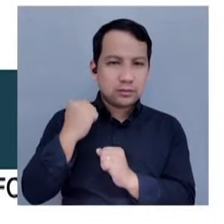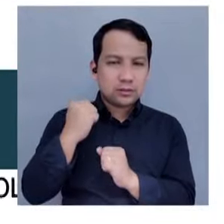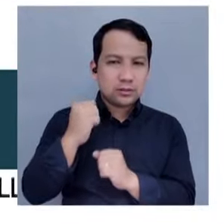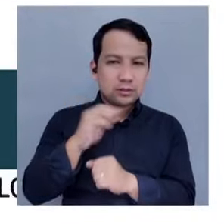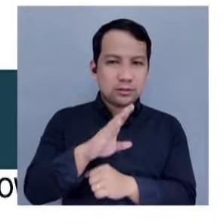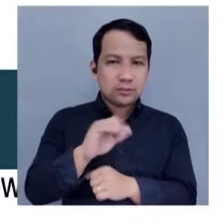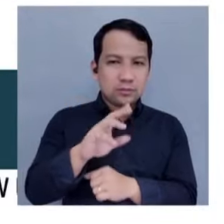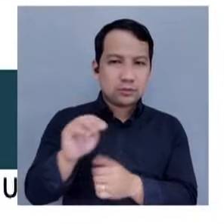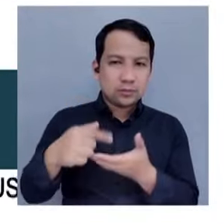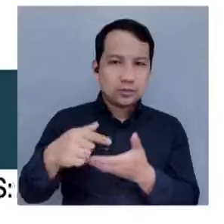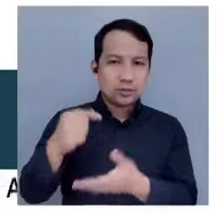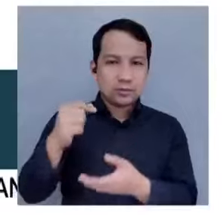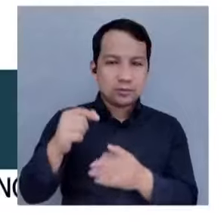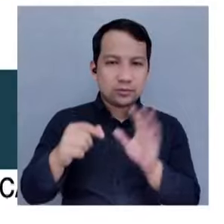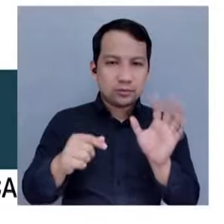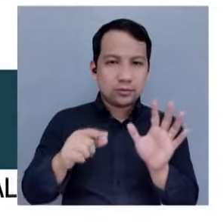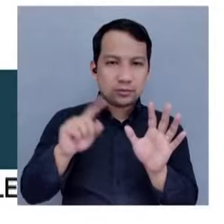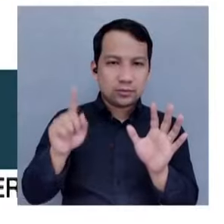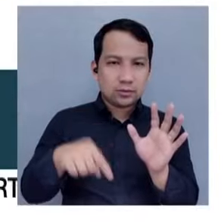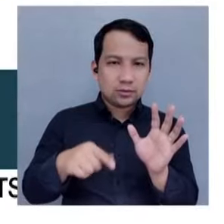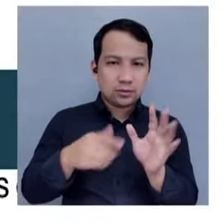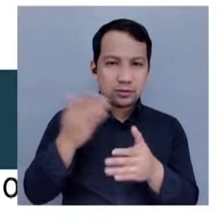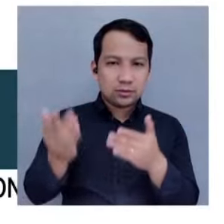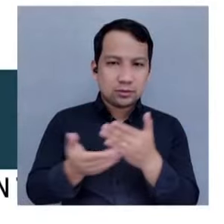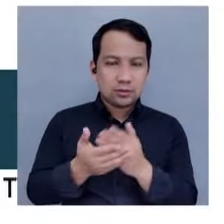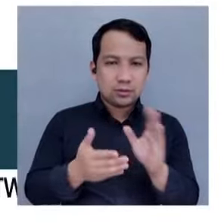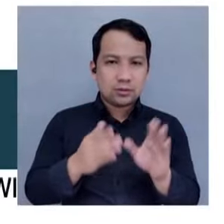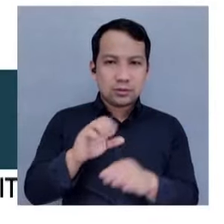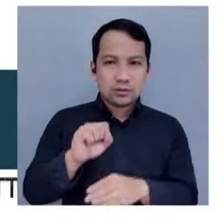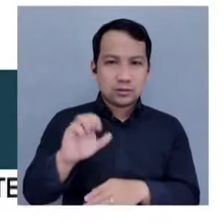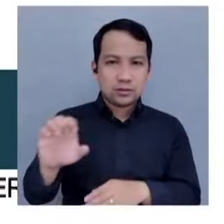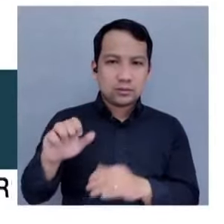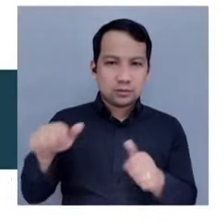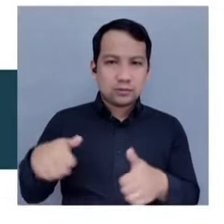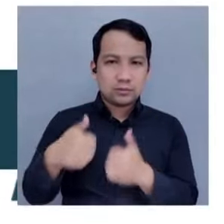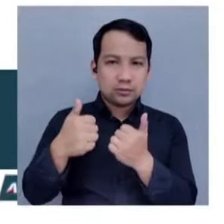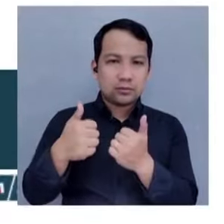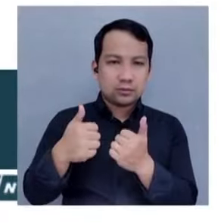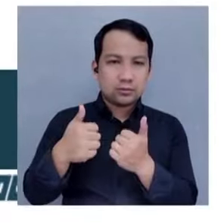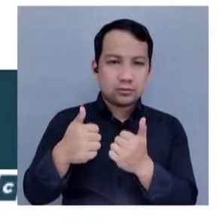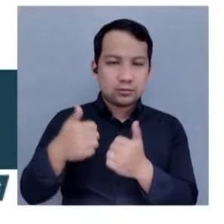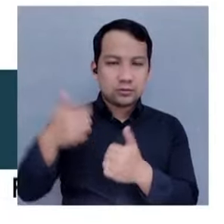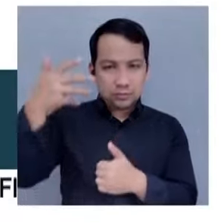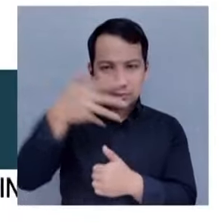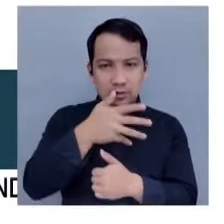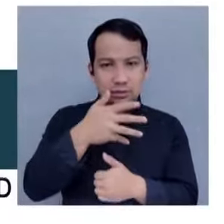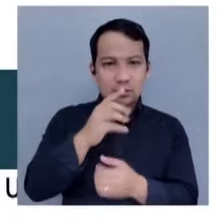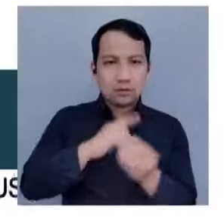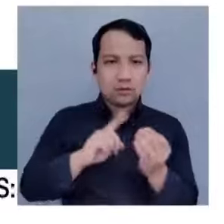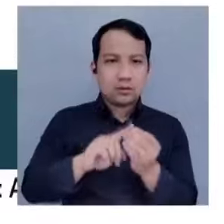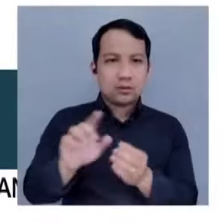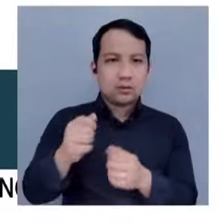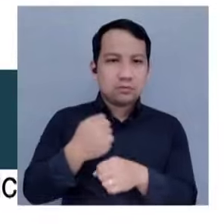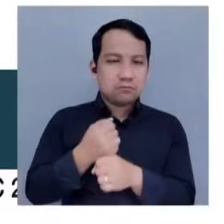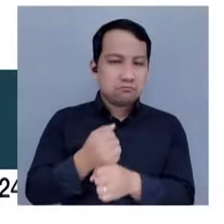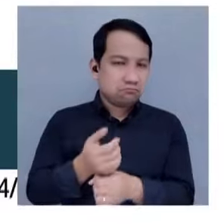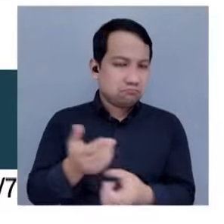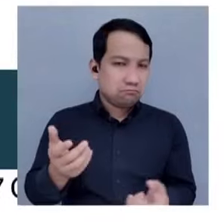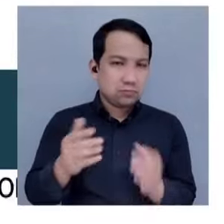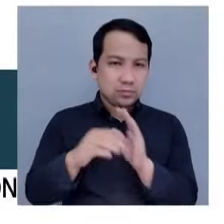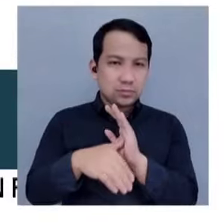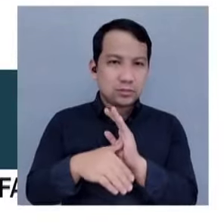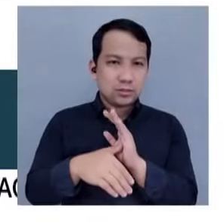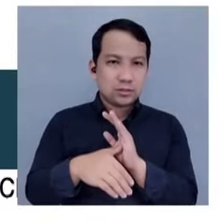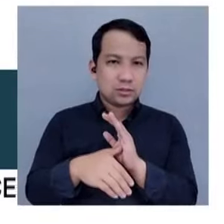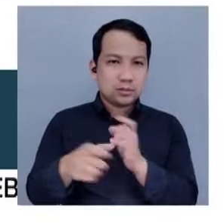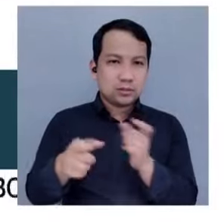of that 50,000, will file a case to challenge her citizenship. Yeah. Because it's true that COMELEC is ministerial